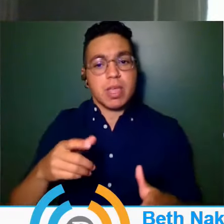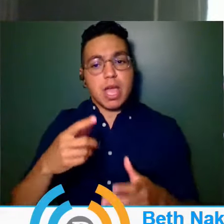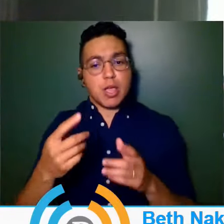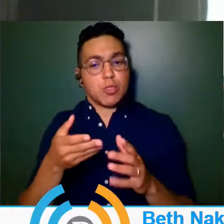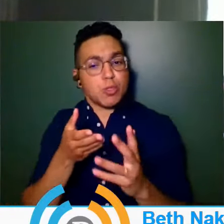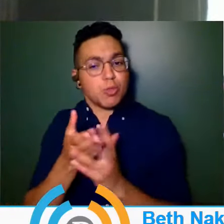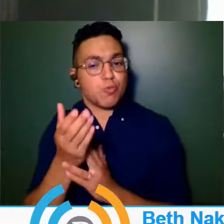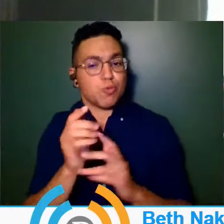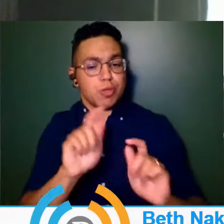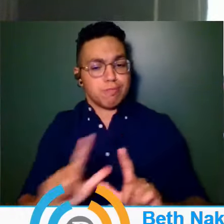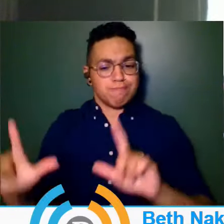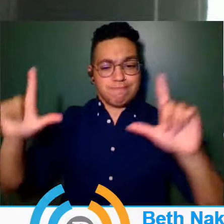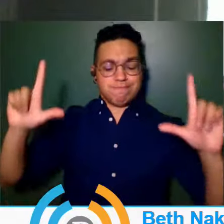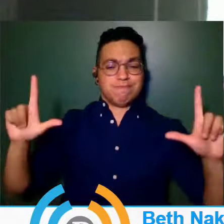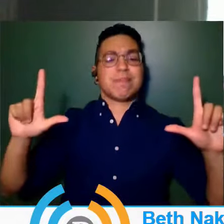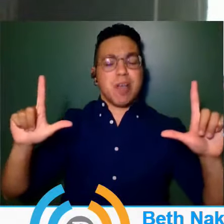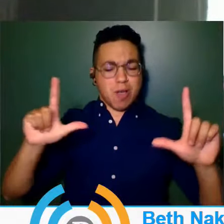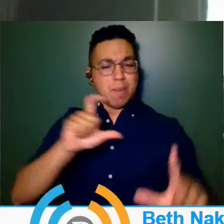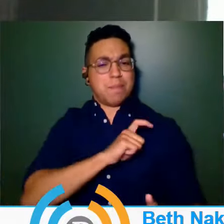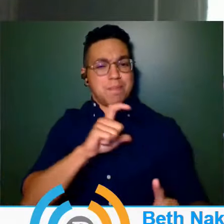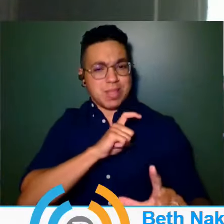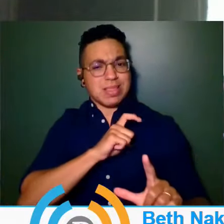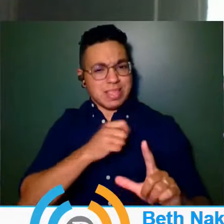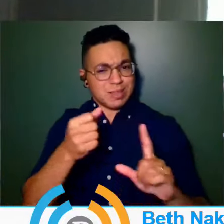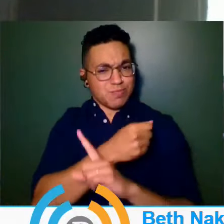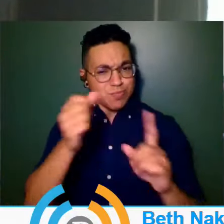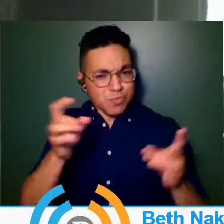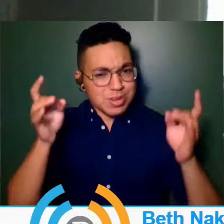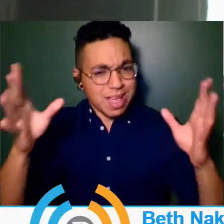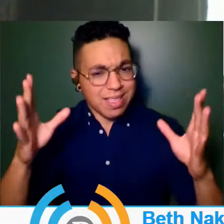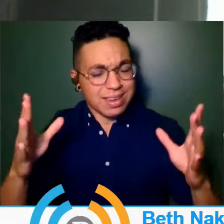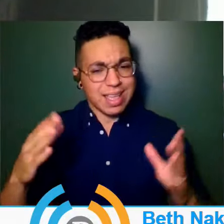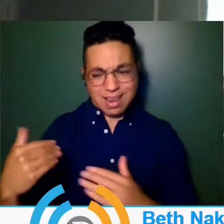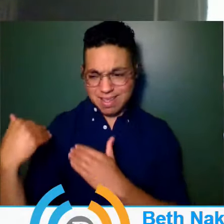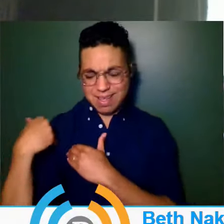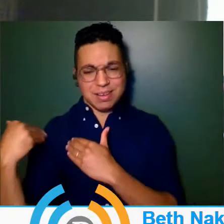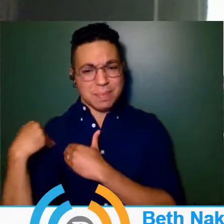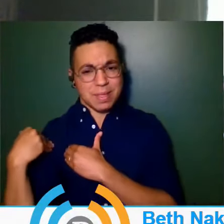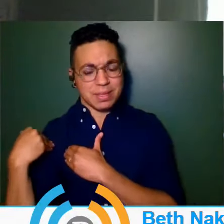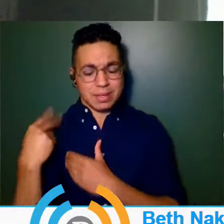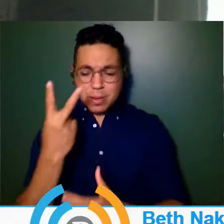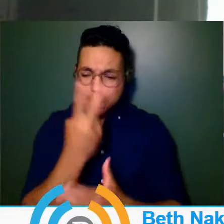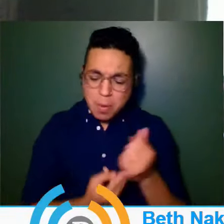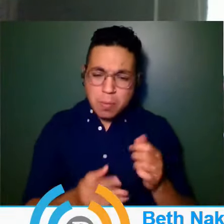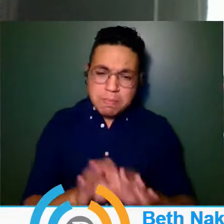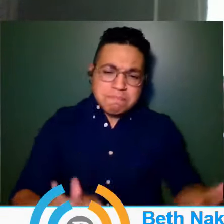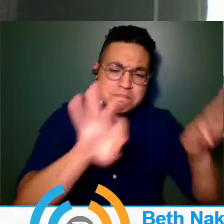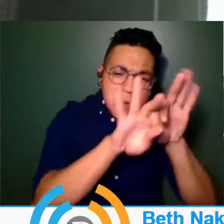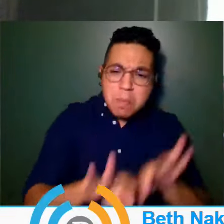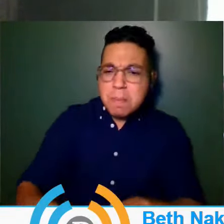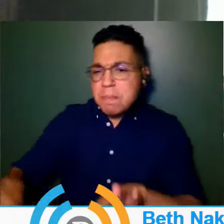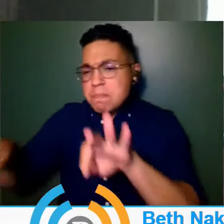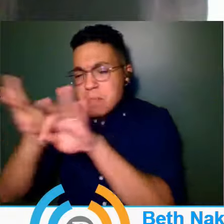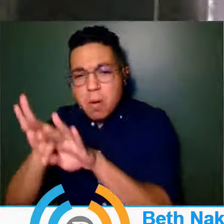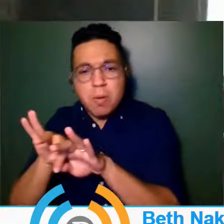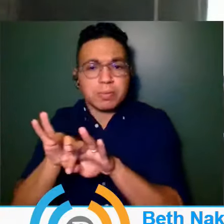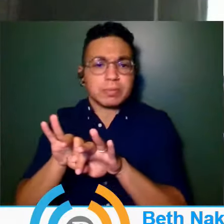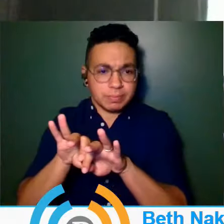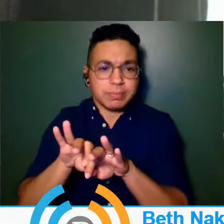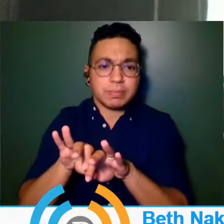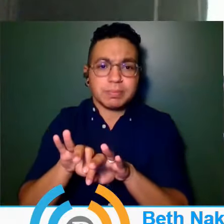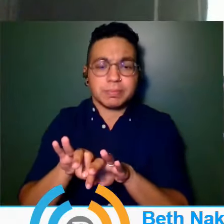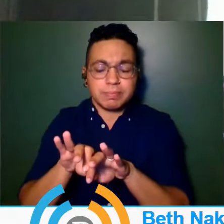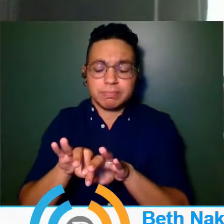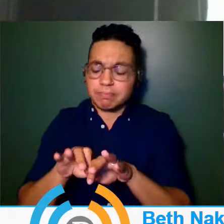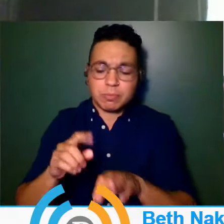brutality and accountability. I mean, those are key things, I think, that we've always